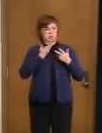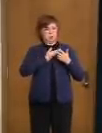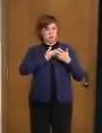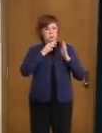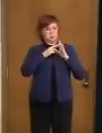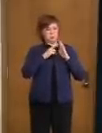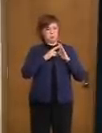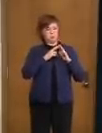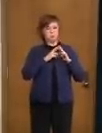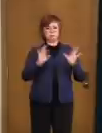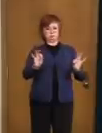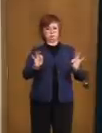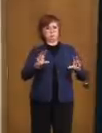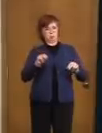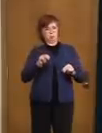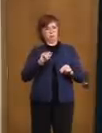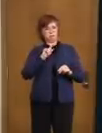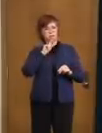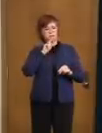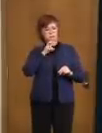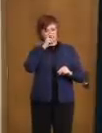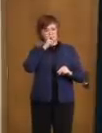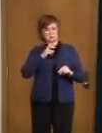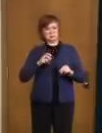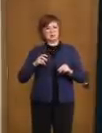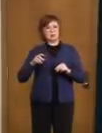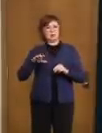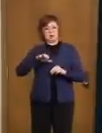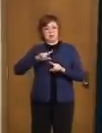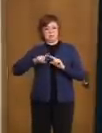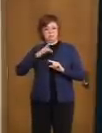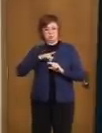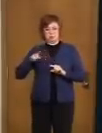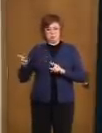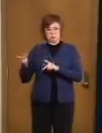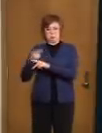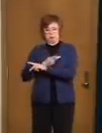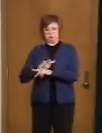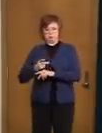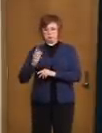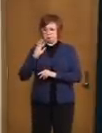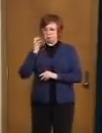there's some areas of the nation that may have additional measures in place, but most certainly the